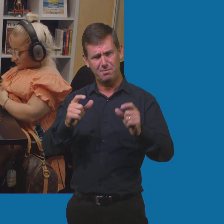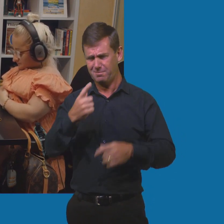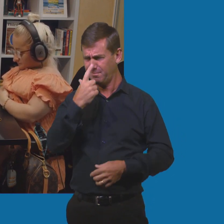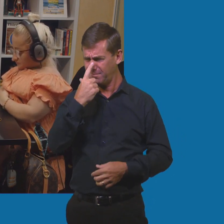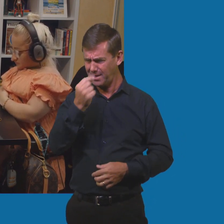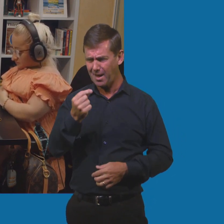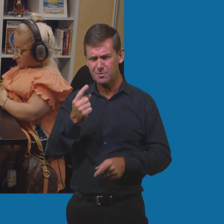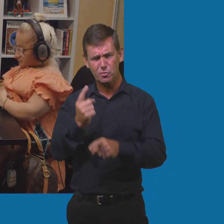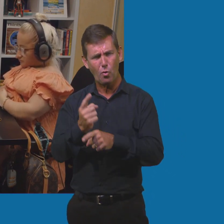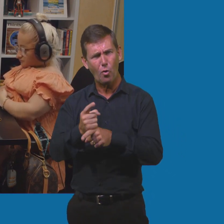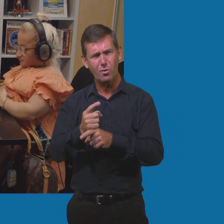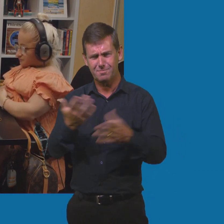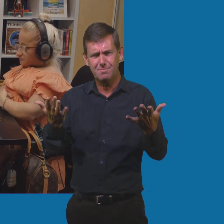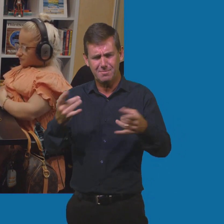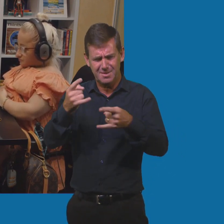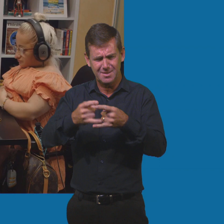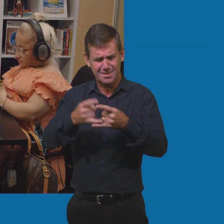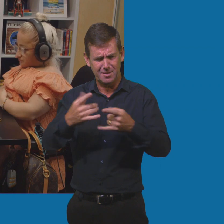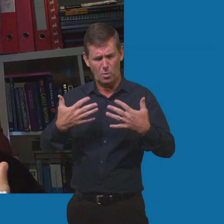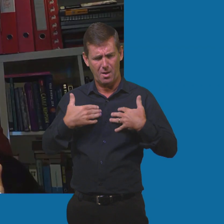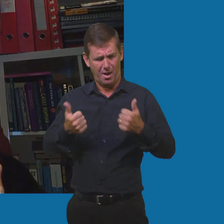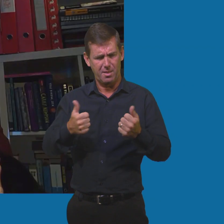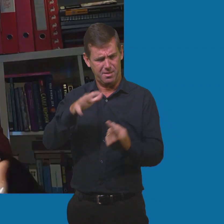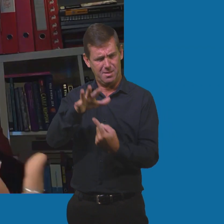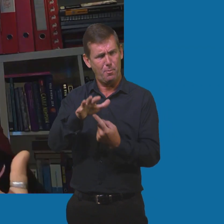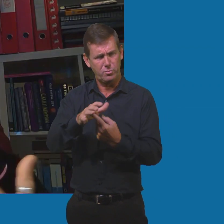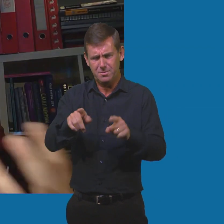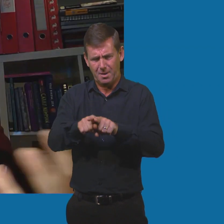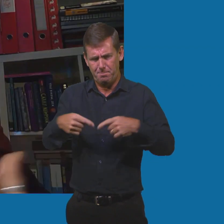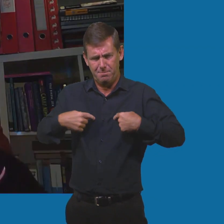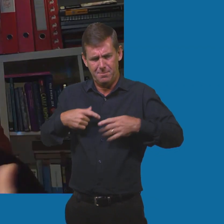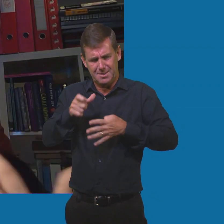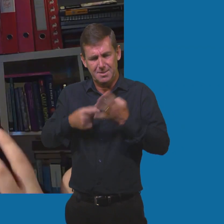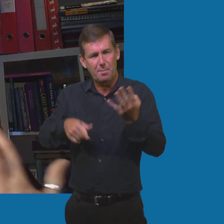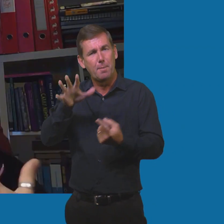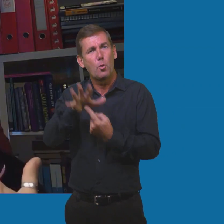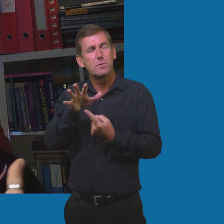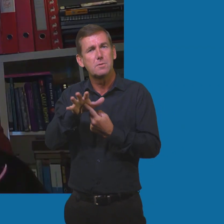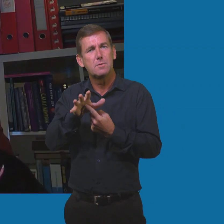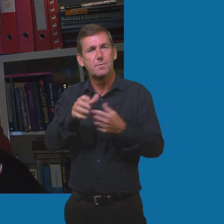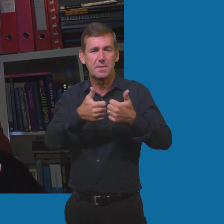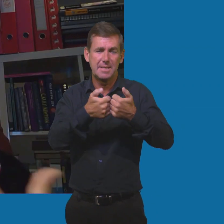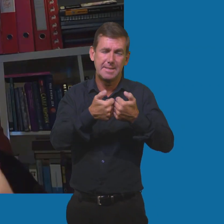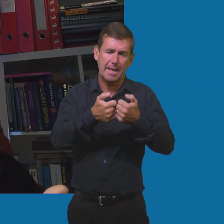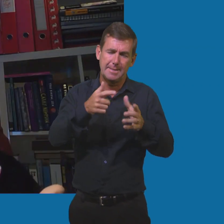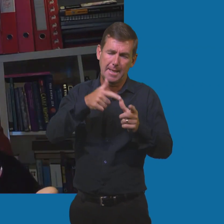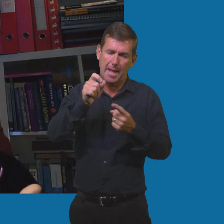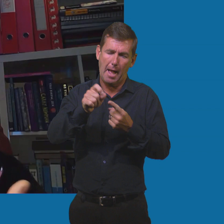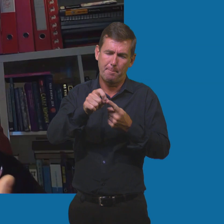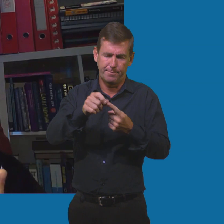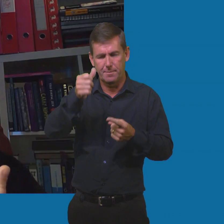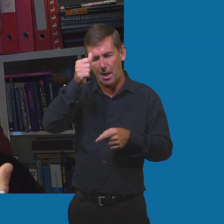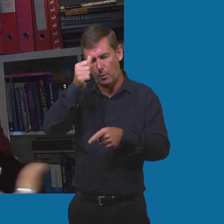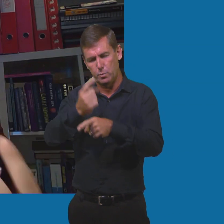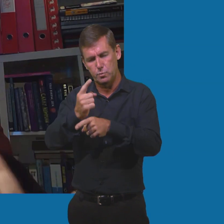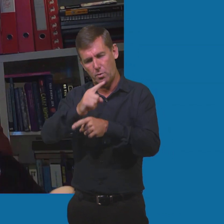it gives that subtle nod of, this matters to us too. And I think things like dating apps, which I know we'll talk about a bit later, also have a